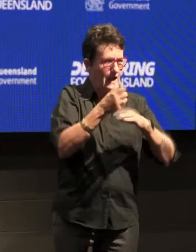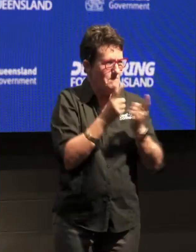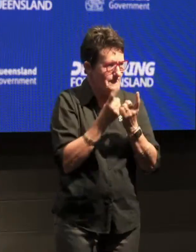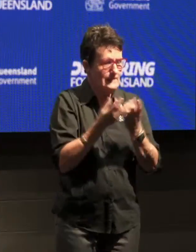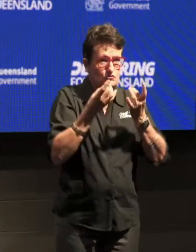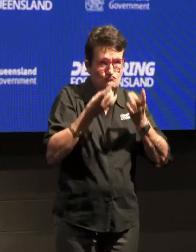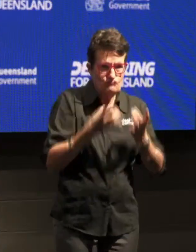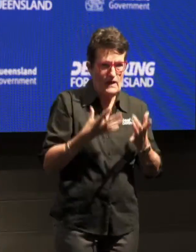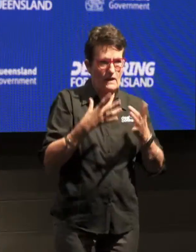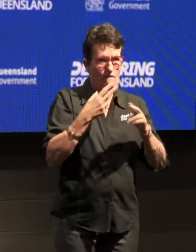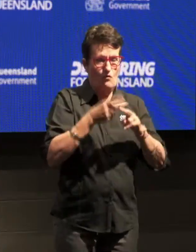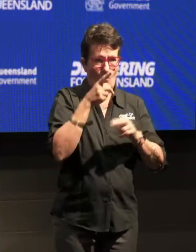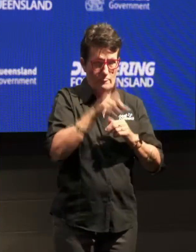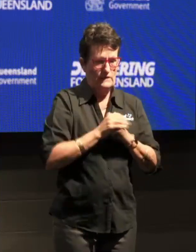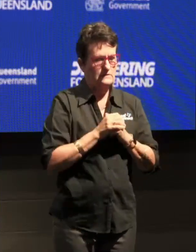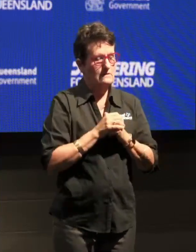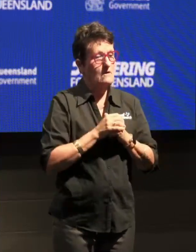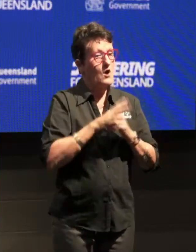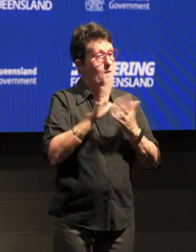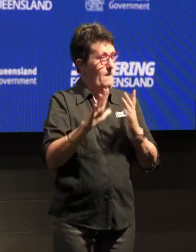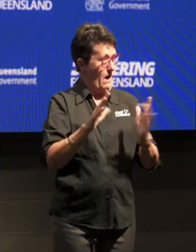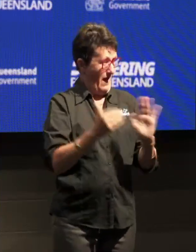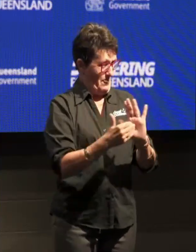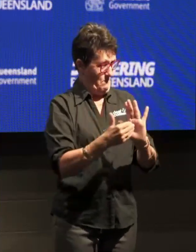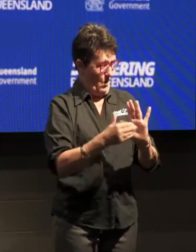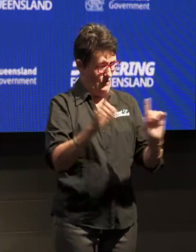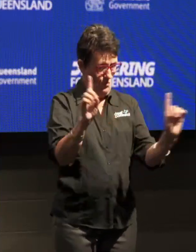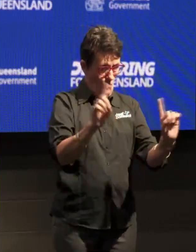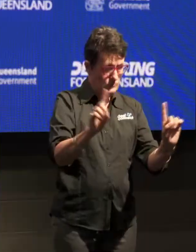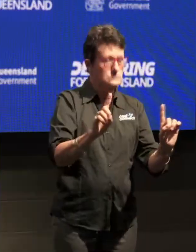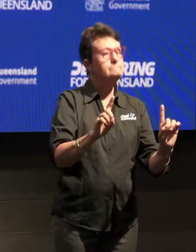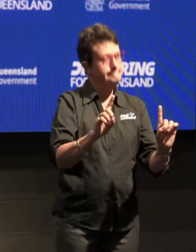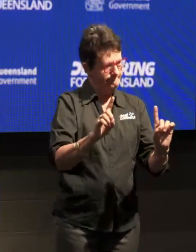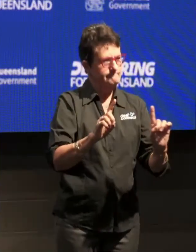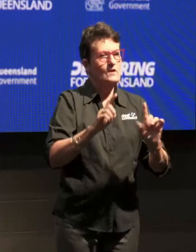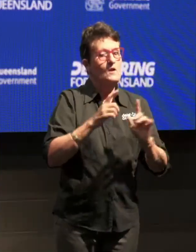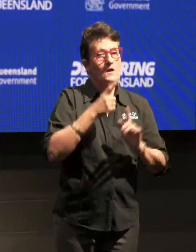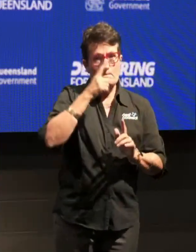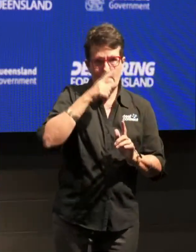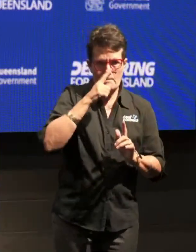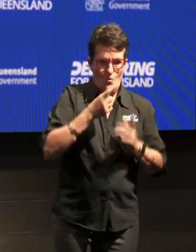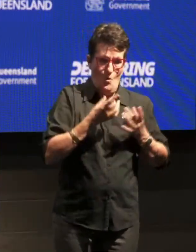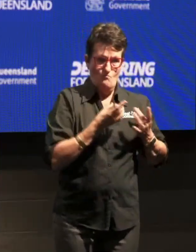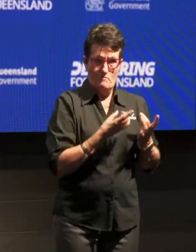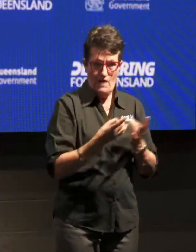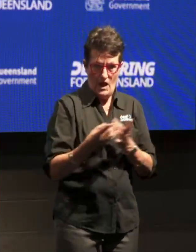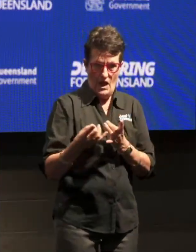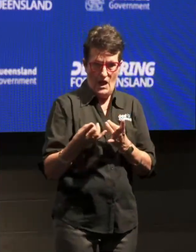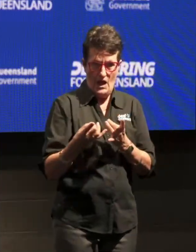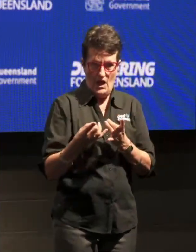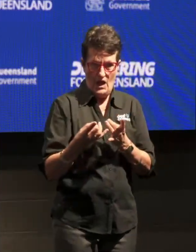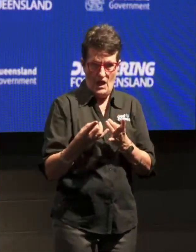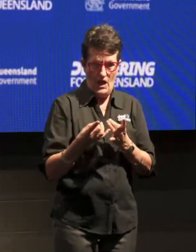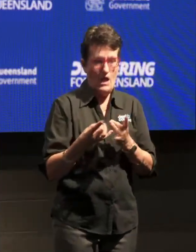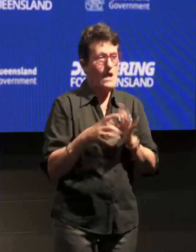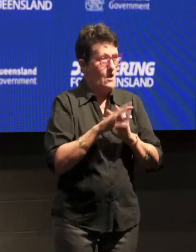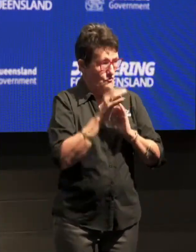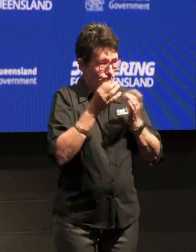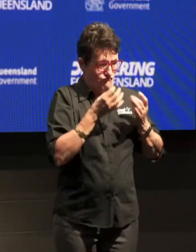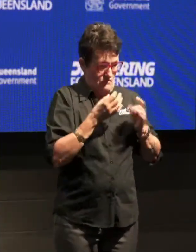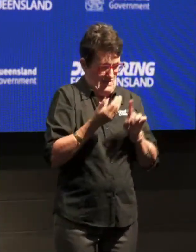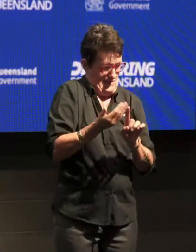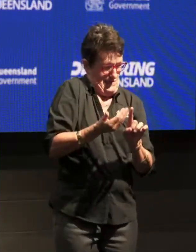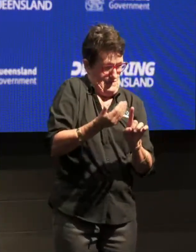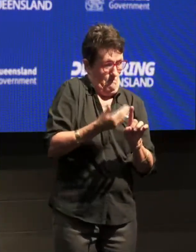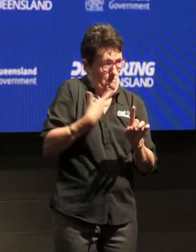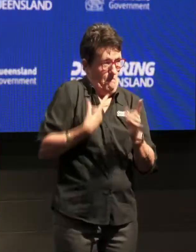to be able to do that. But our major priority right now is for people to prepare, take that remaining window to do so,